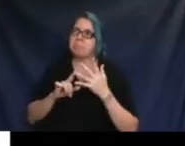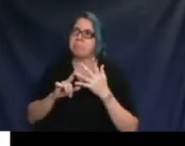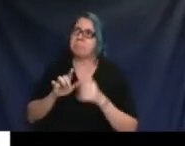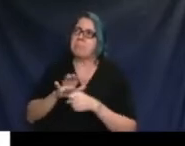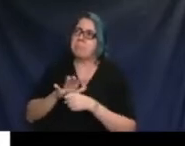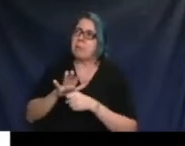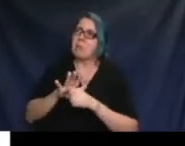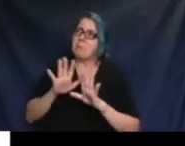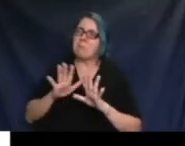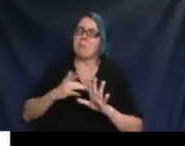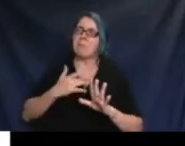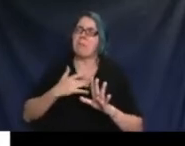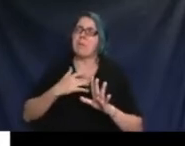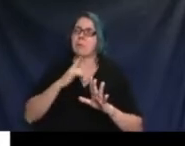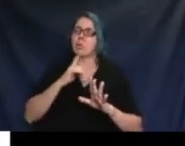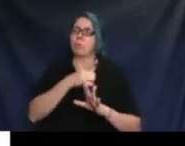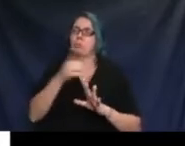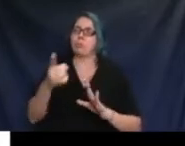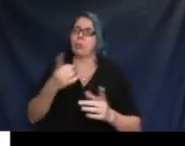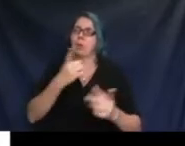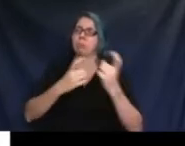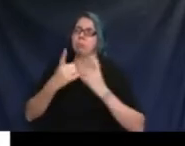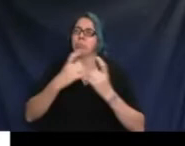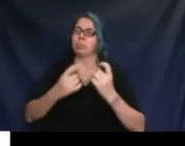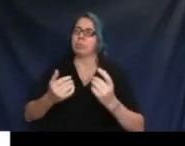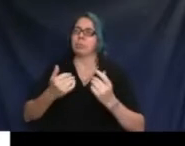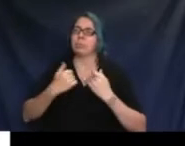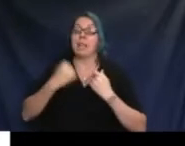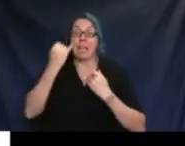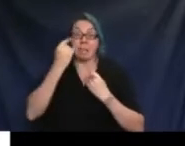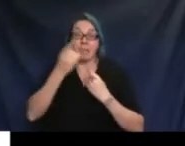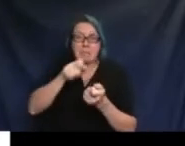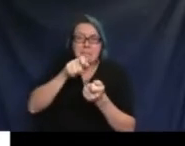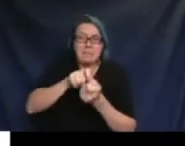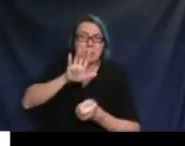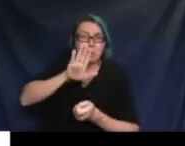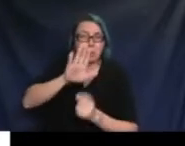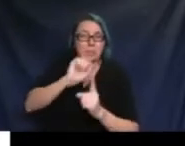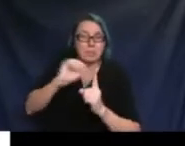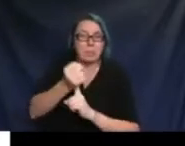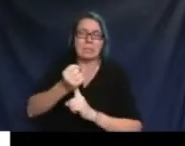book a time to have a conversation on the phone about it, or on the Zoom, whatever you prefer.